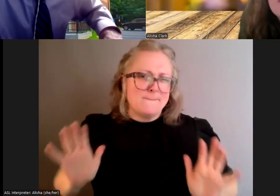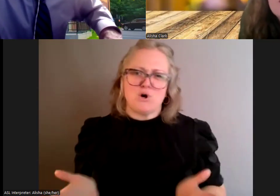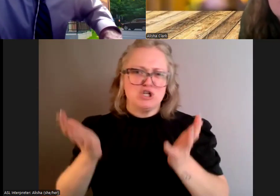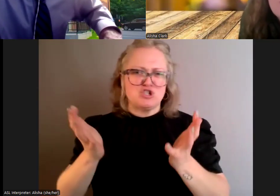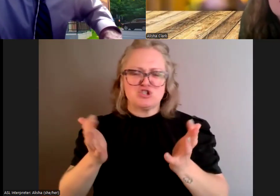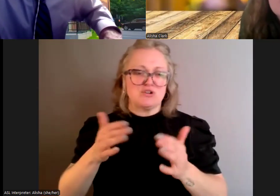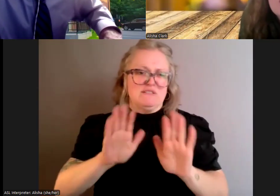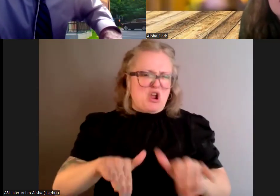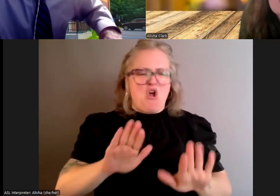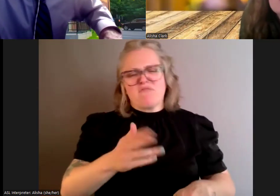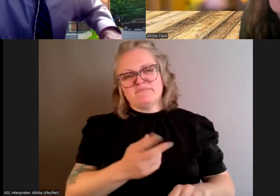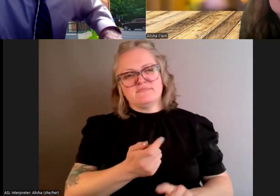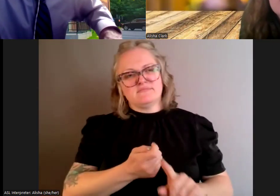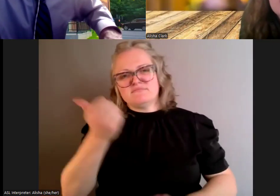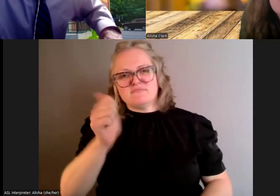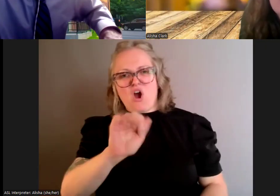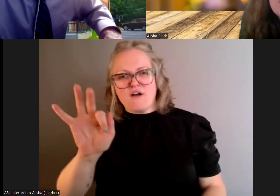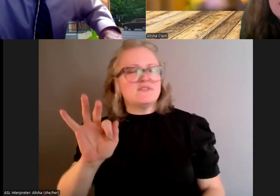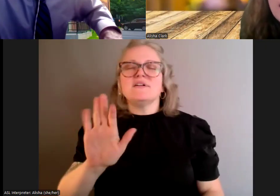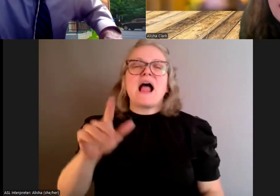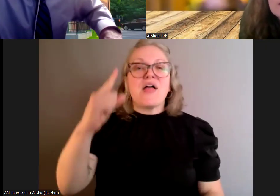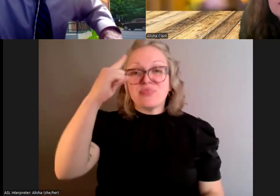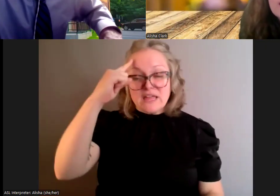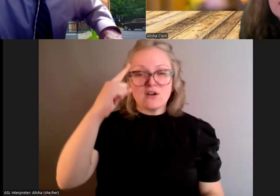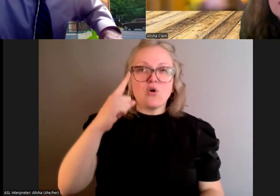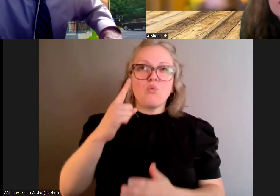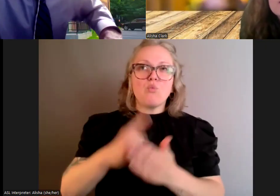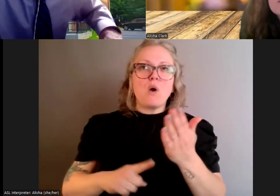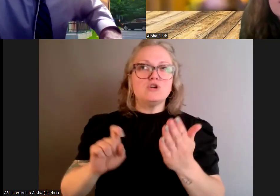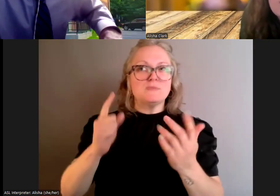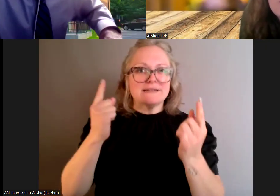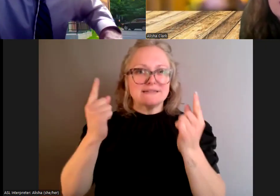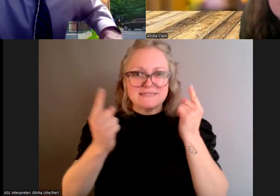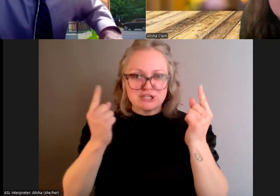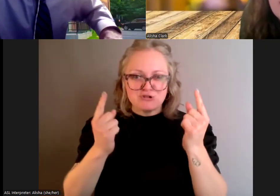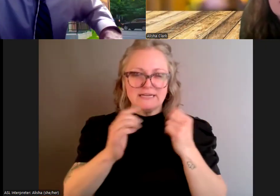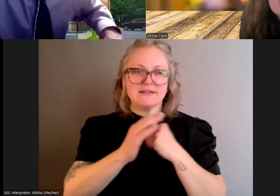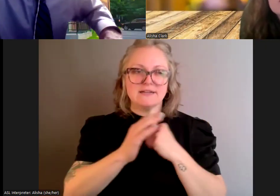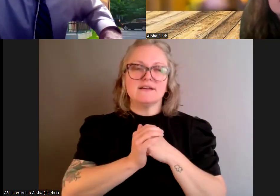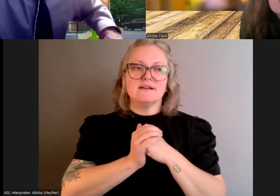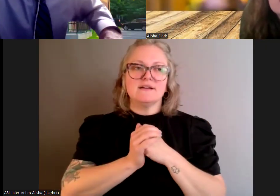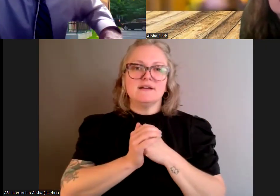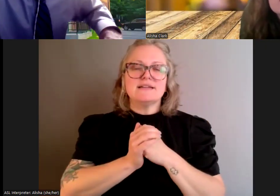I think what we should be looking at is,